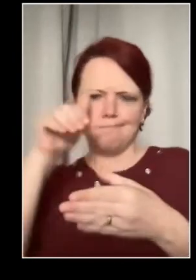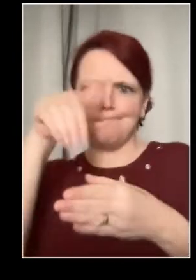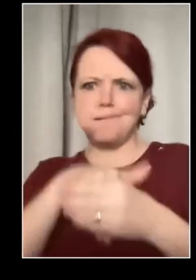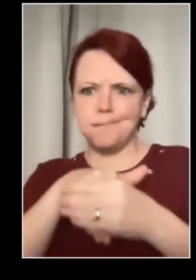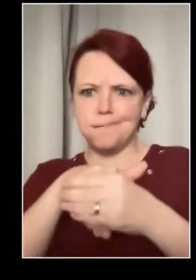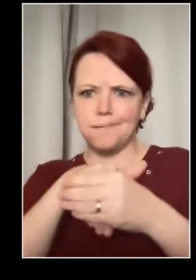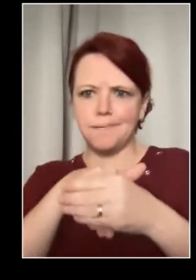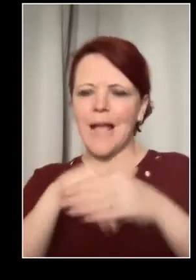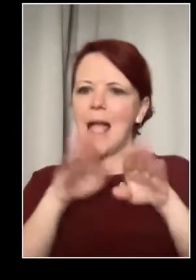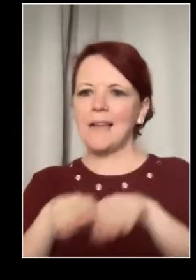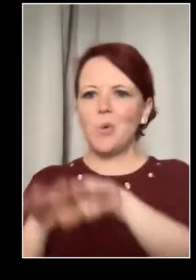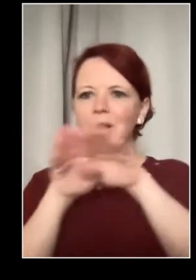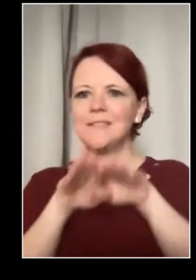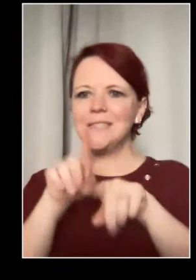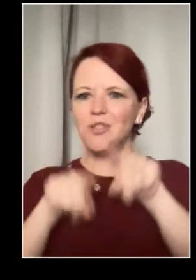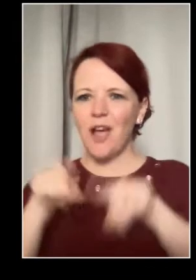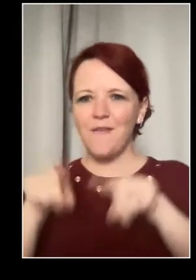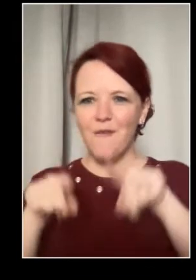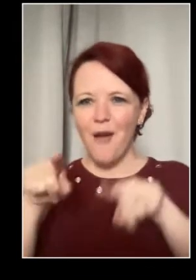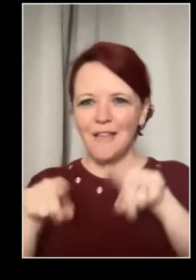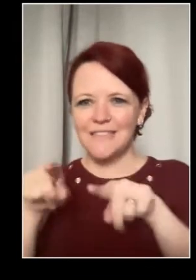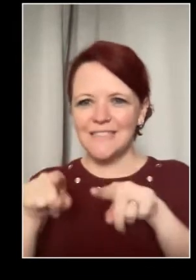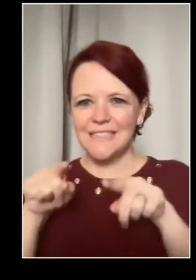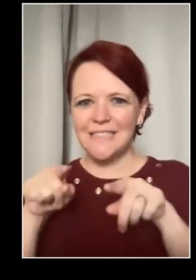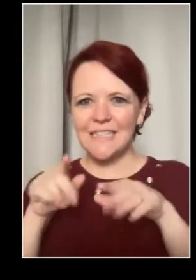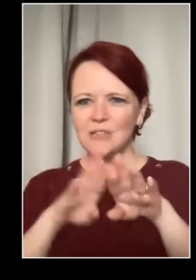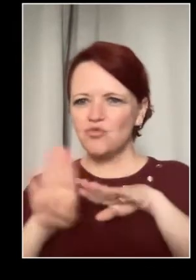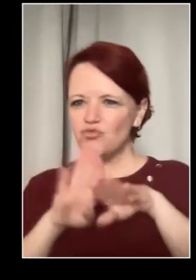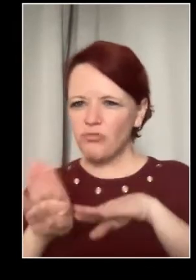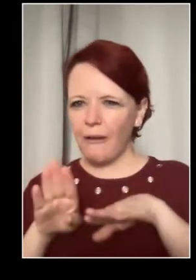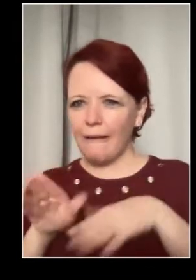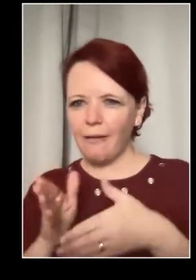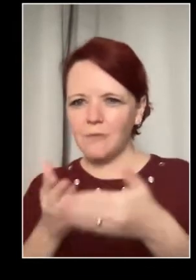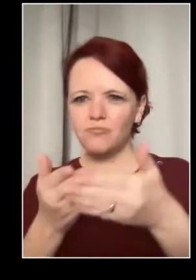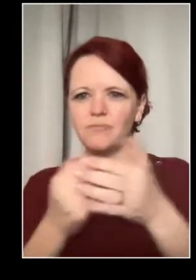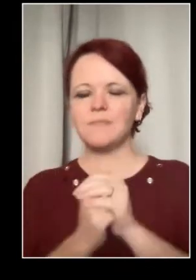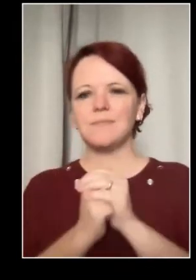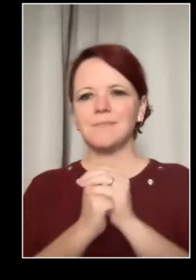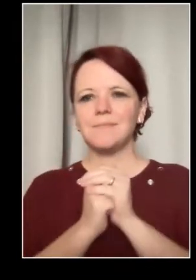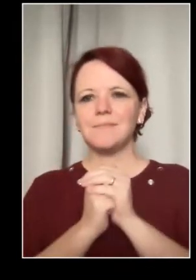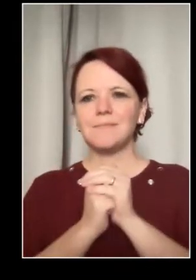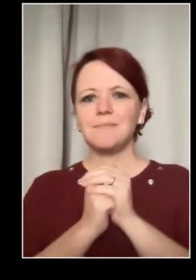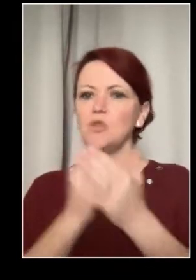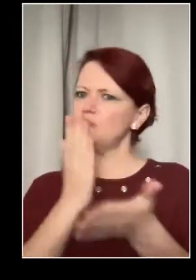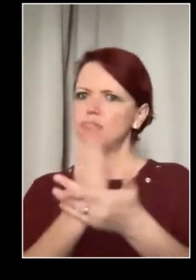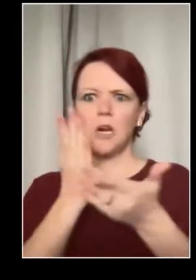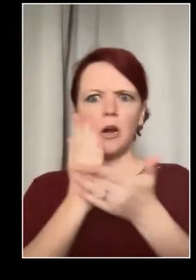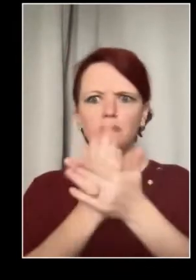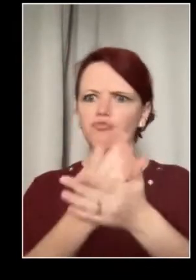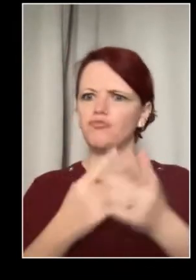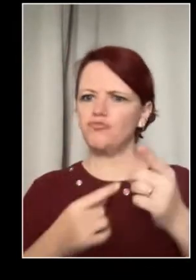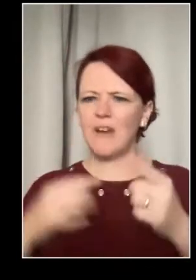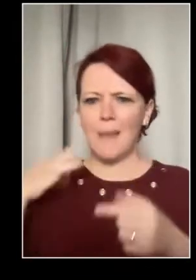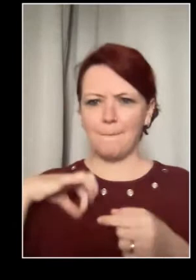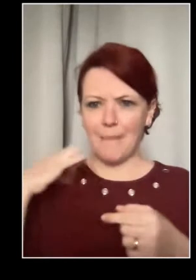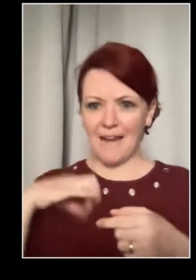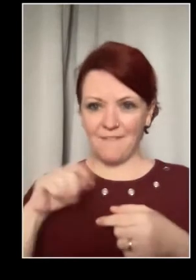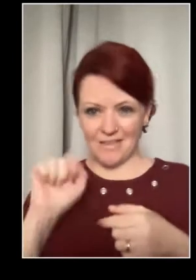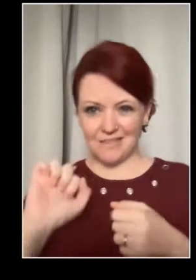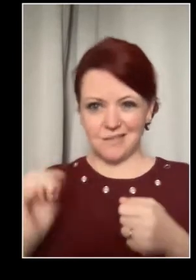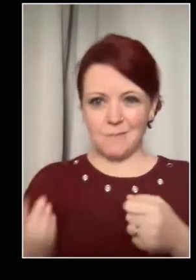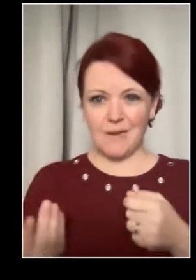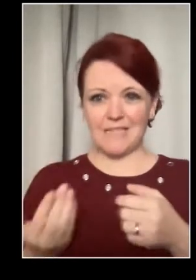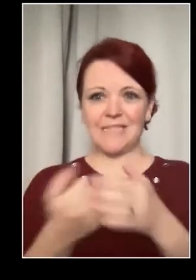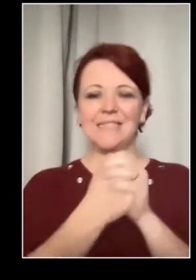recruitment programme and strategy. The real-life examples of how it is really benefiting the organisation. And the judges were keen to point out how your